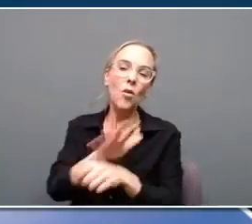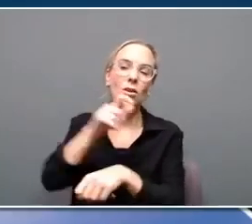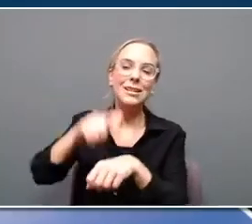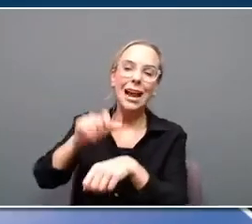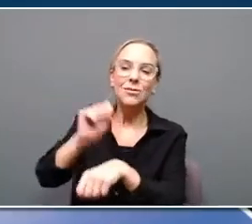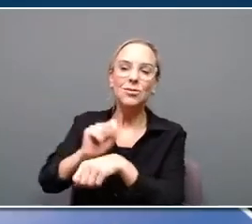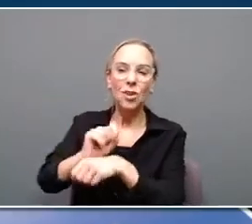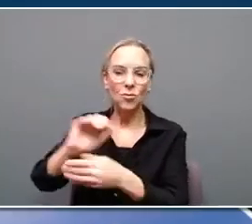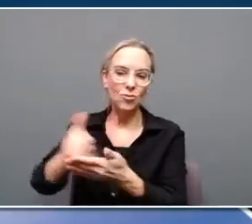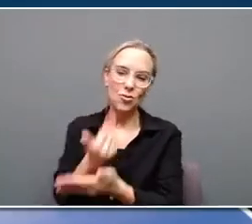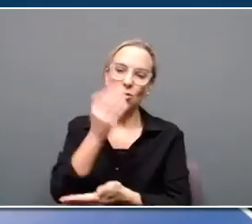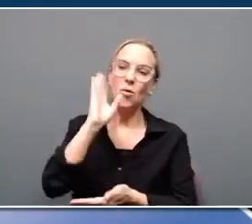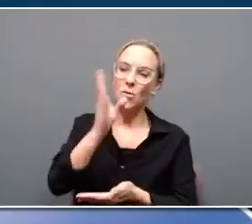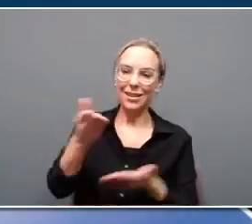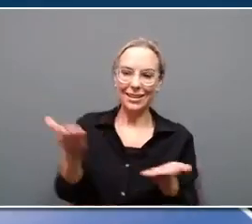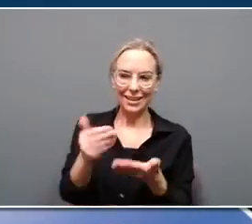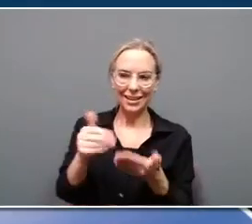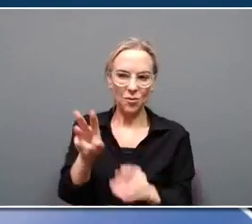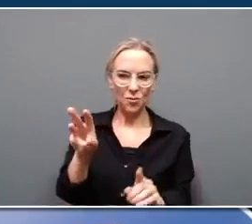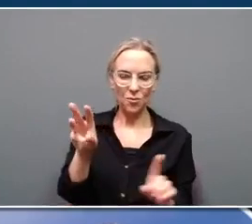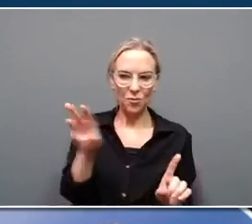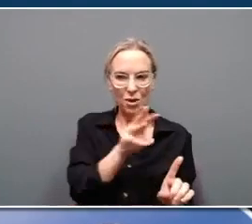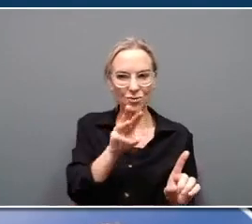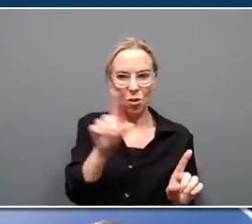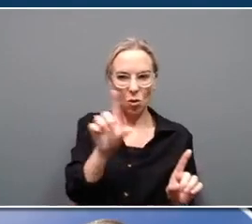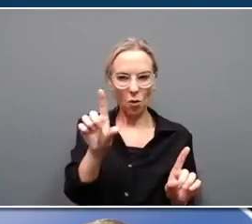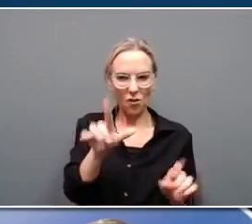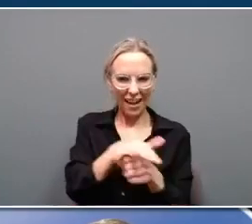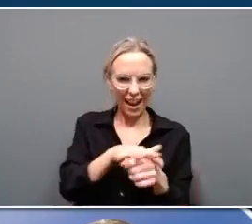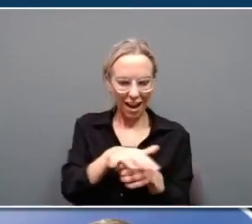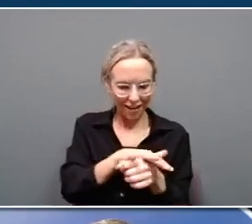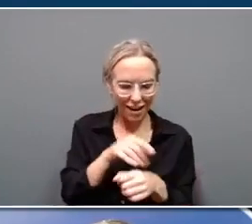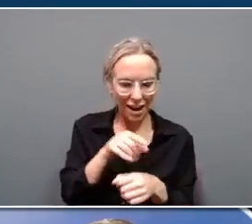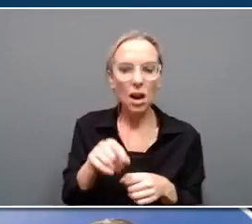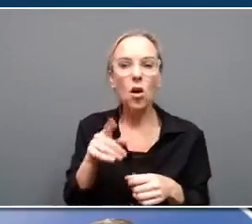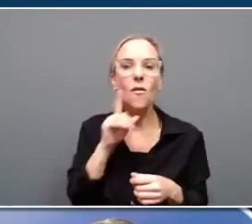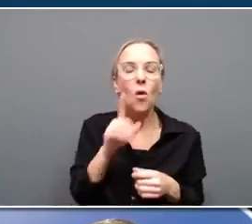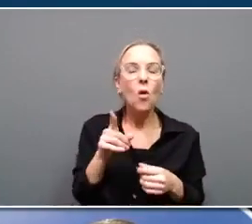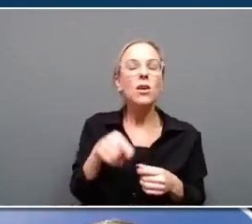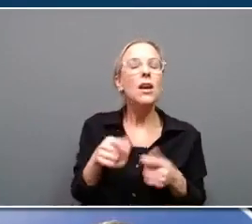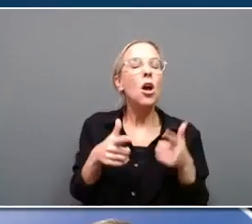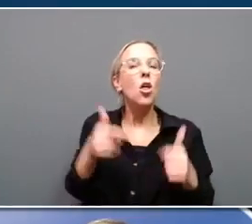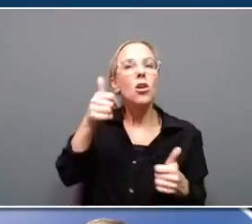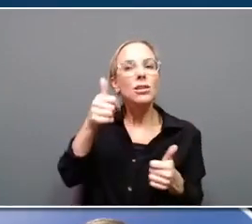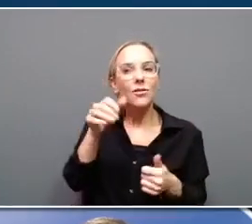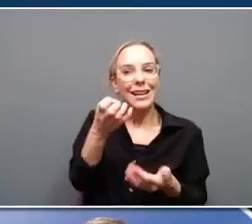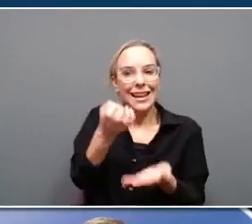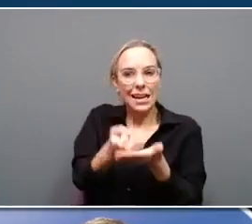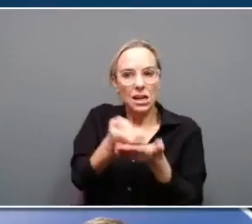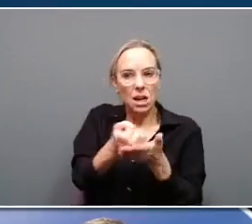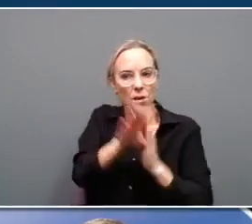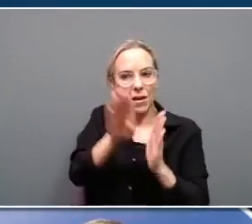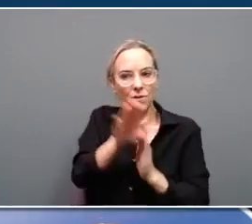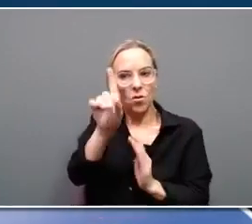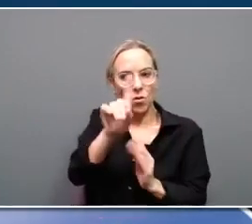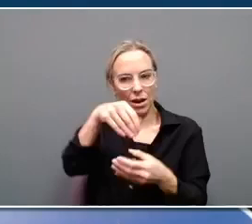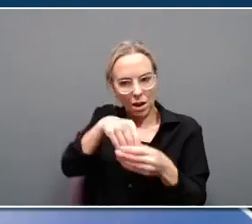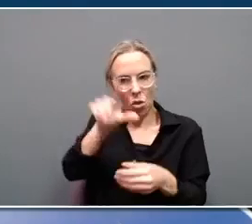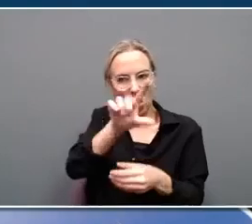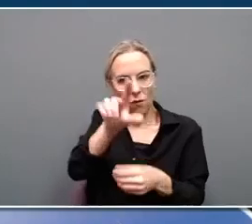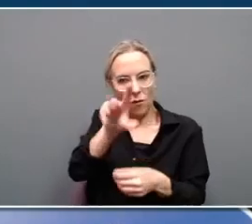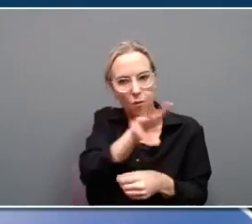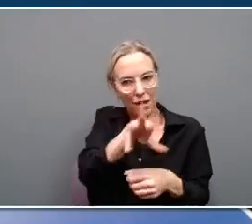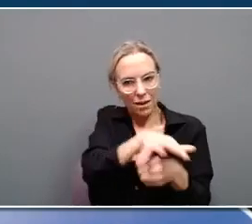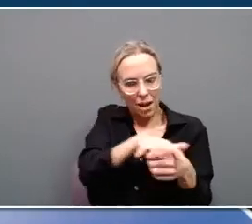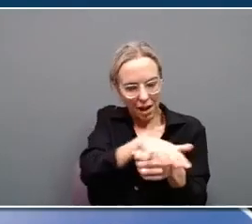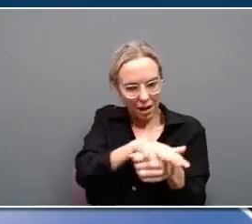Louisville. That makes it the single largest economic development for West Louisville in at least the last 20 years, if not